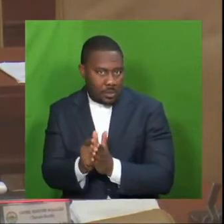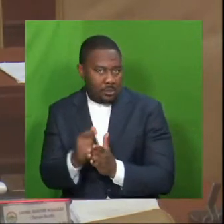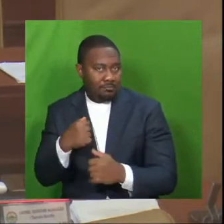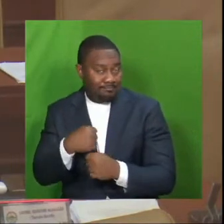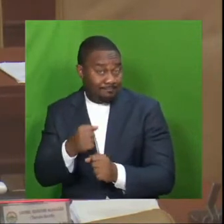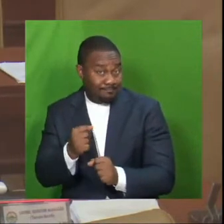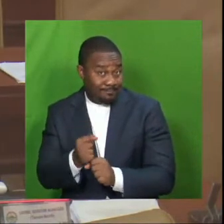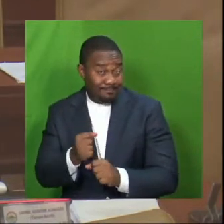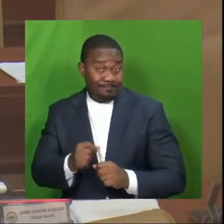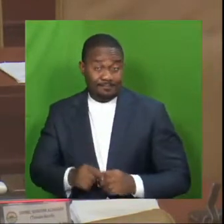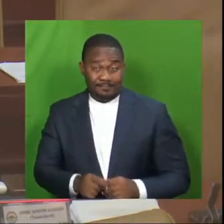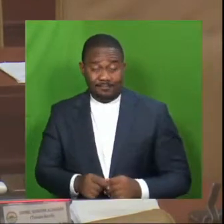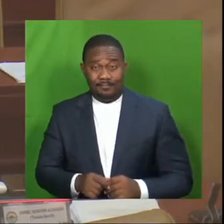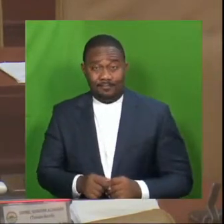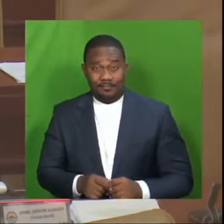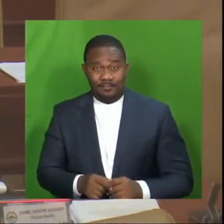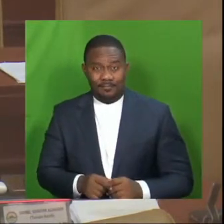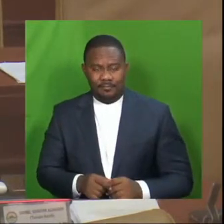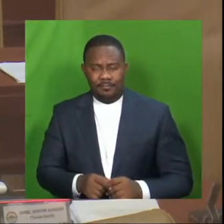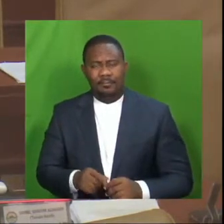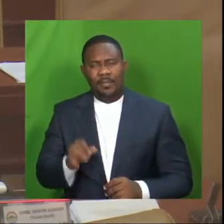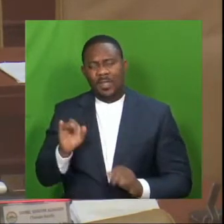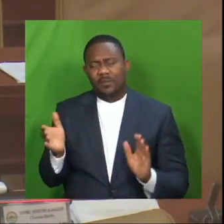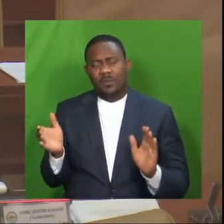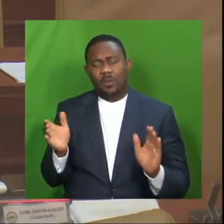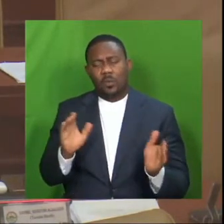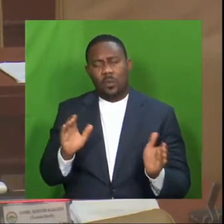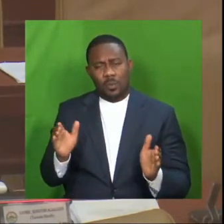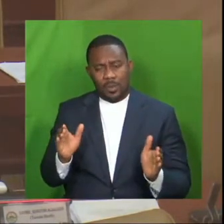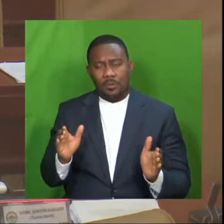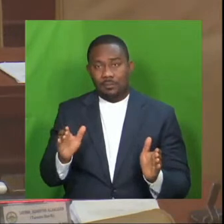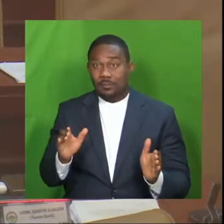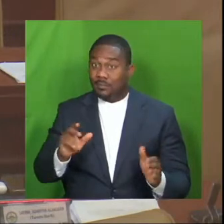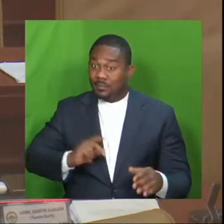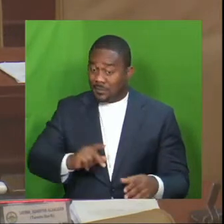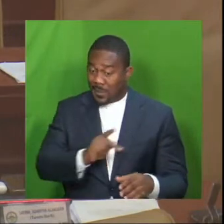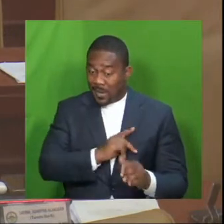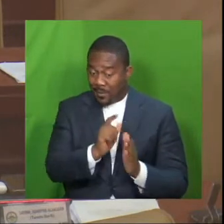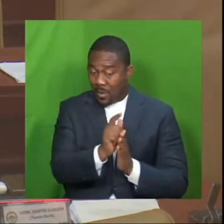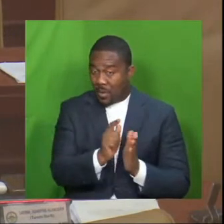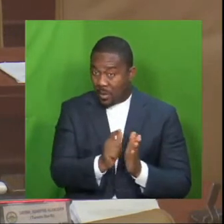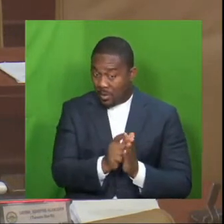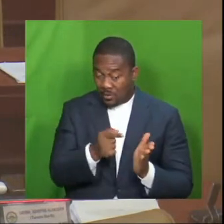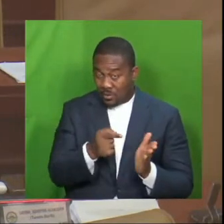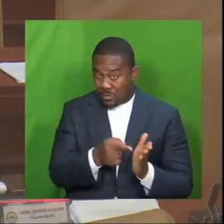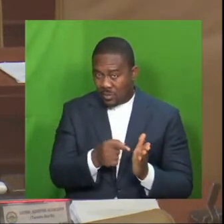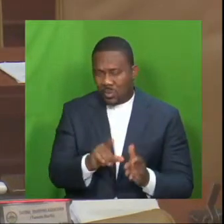when you put that against our standing orders, Standing Order